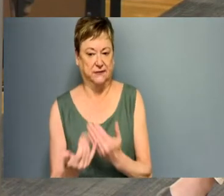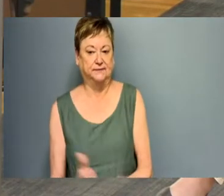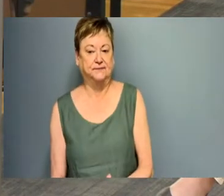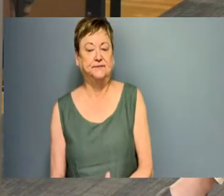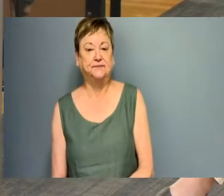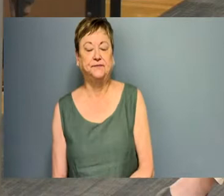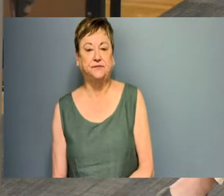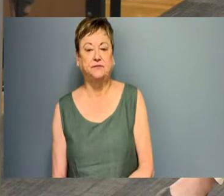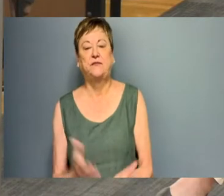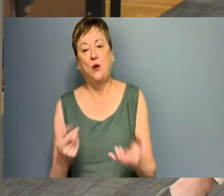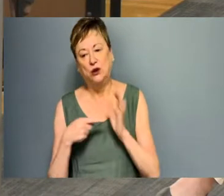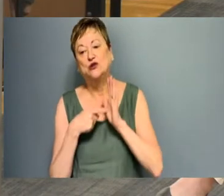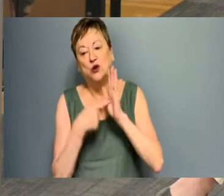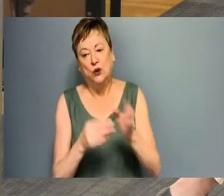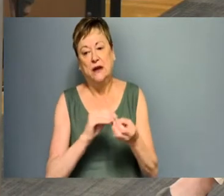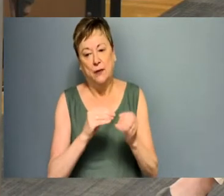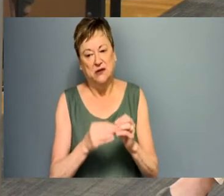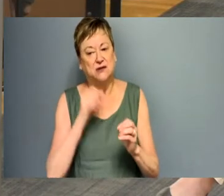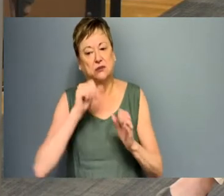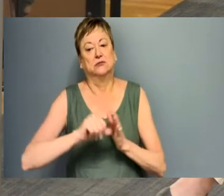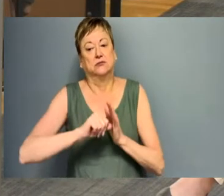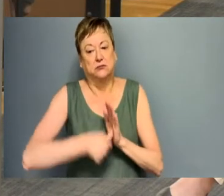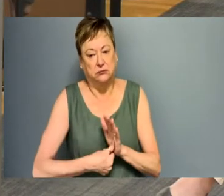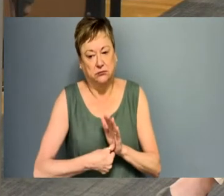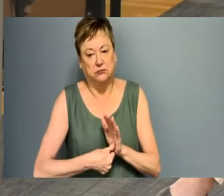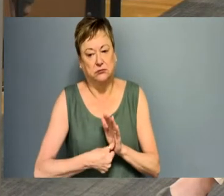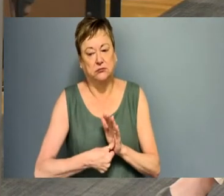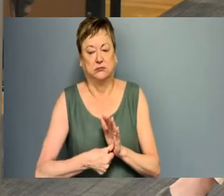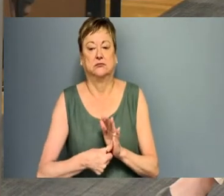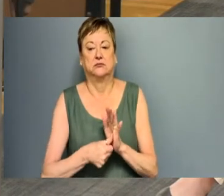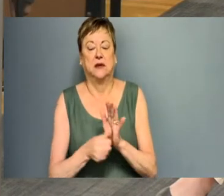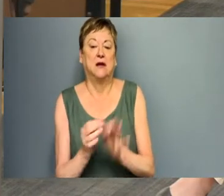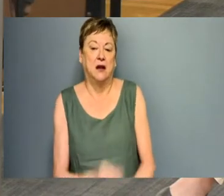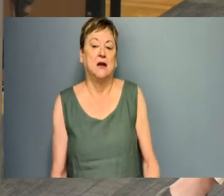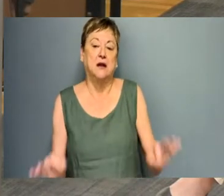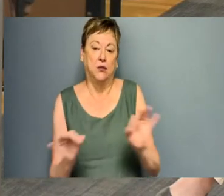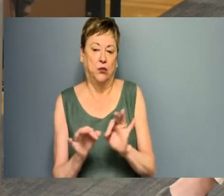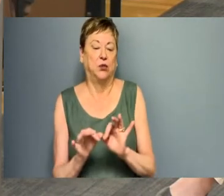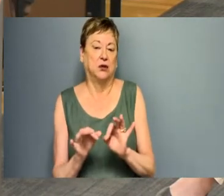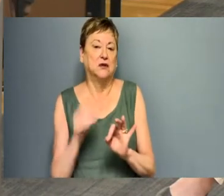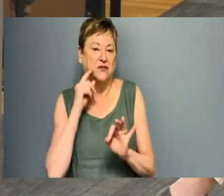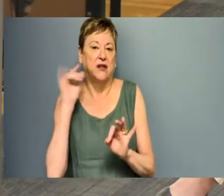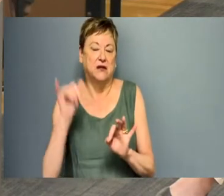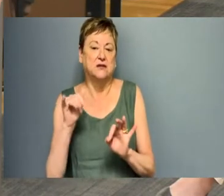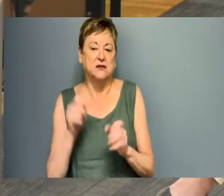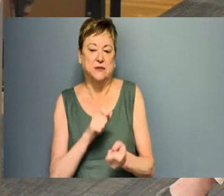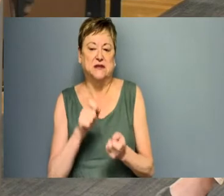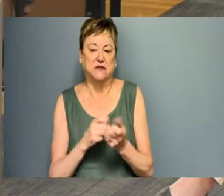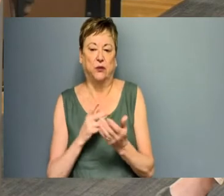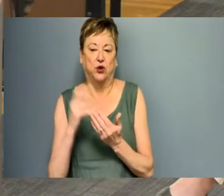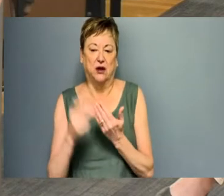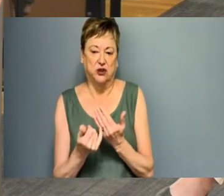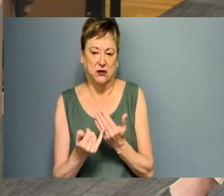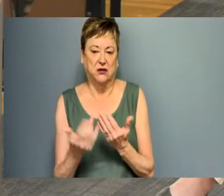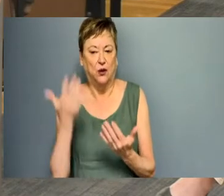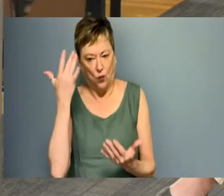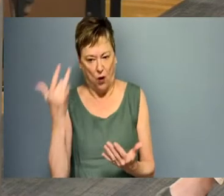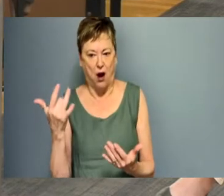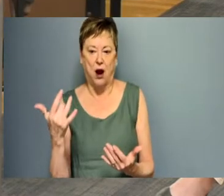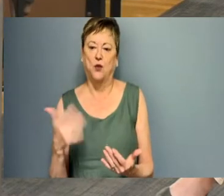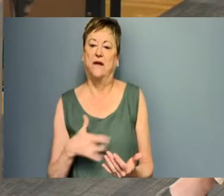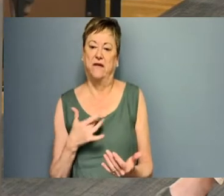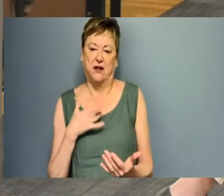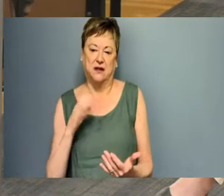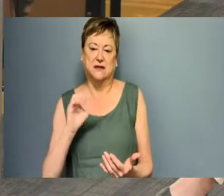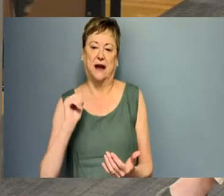I wanted to show you these numbers to highlight the importance of this specific individual project and why we consider it our capstone